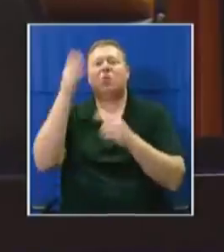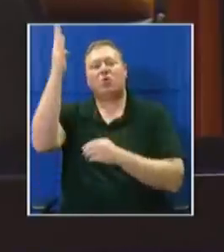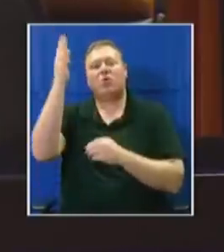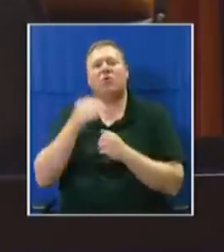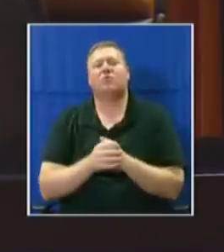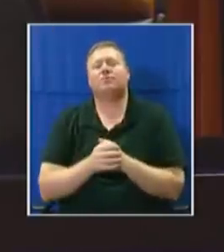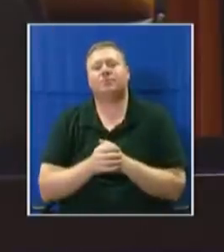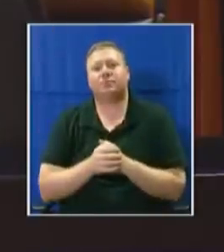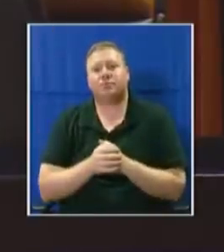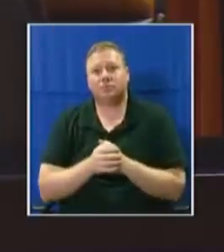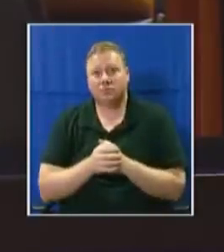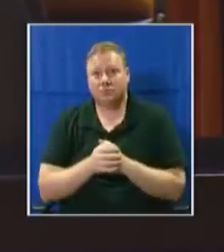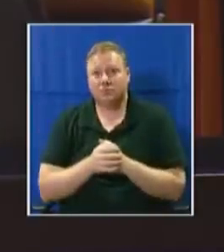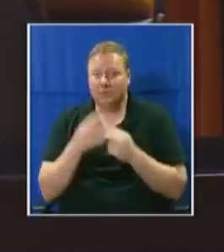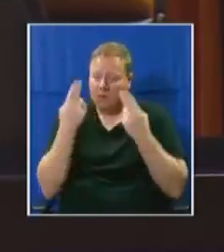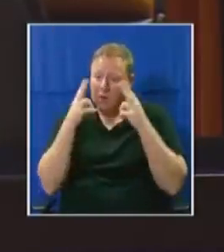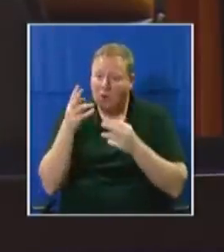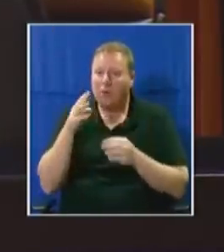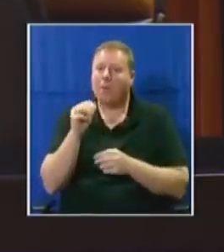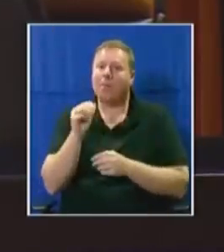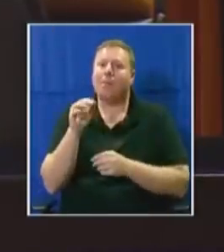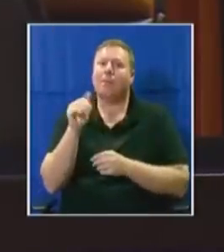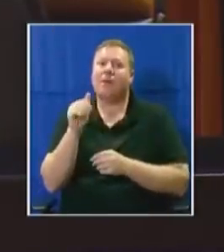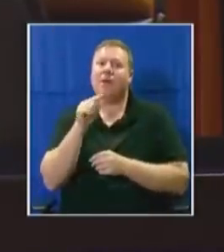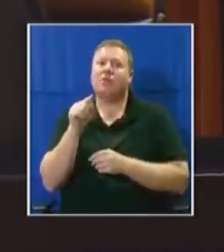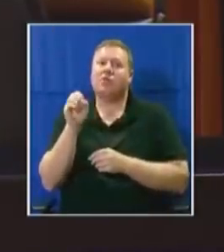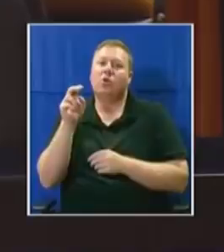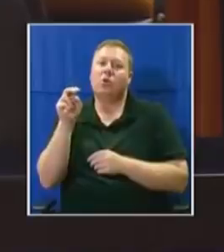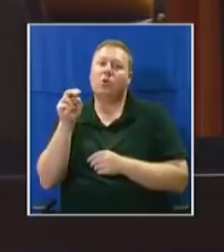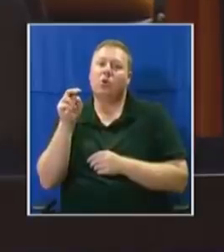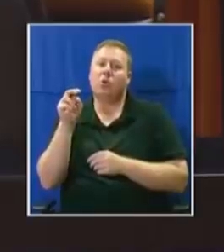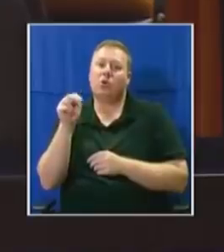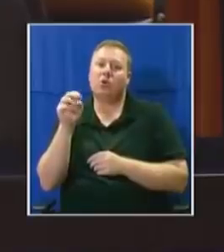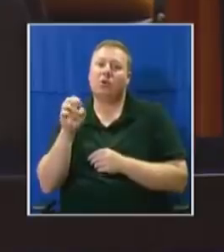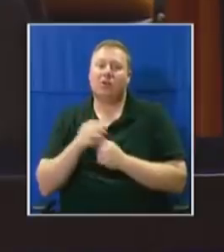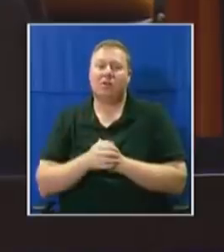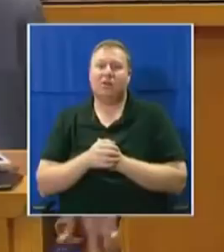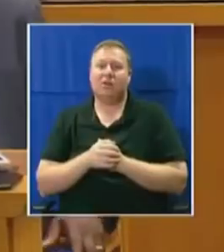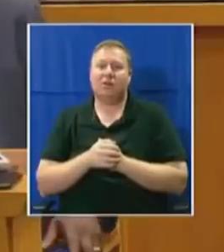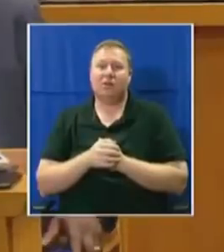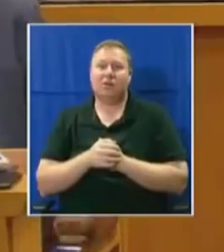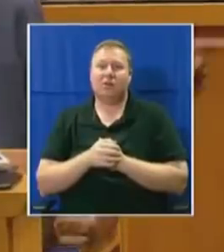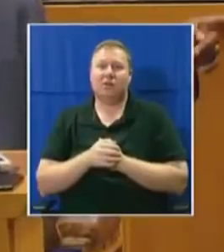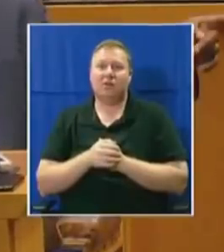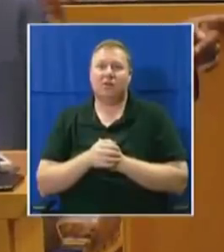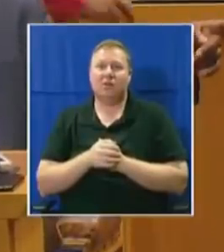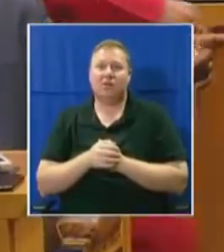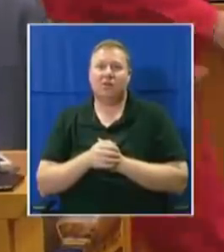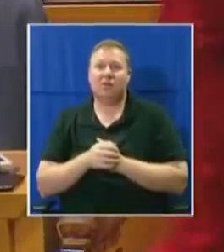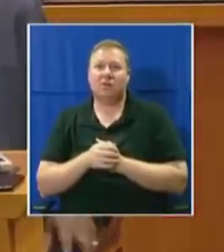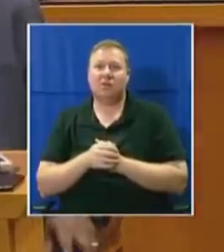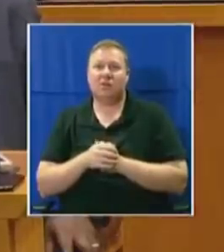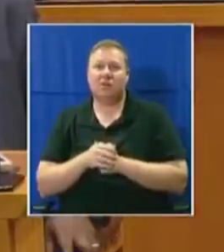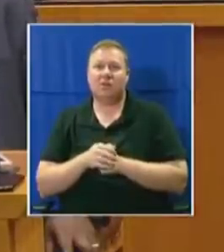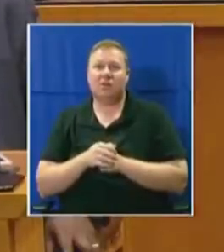Speaker. Honorable Mazzoni. I think it must be noted that with any luck at all after that Congress, that really was Honorable Paulsen's